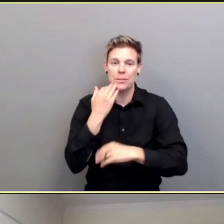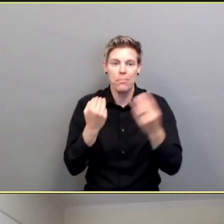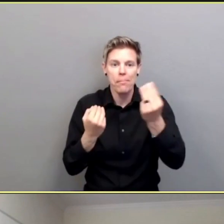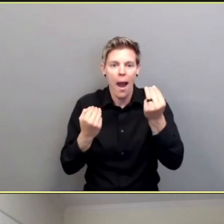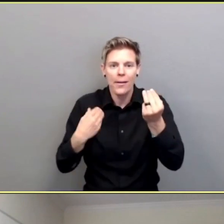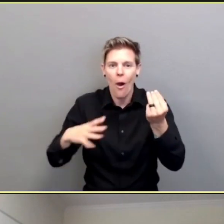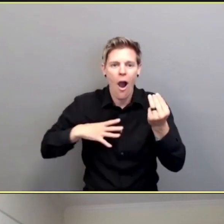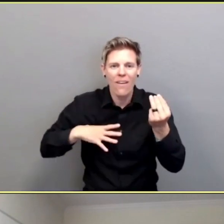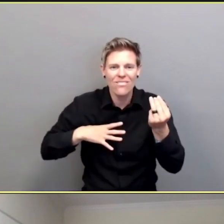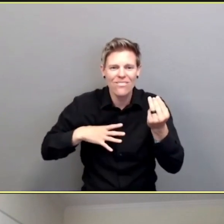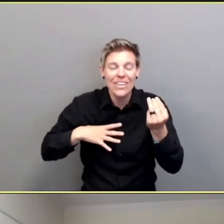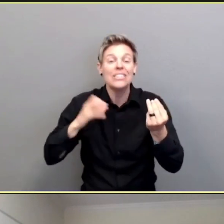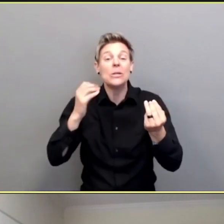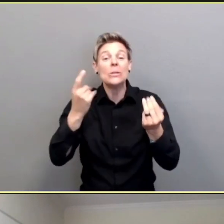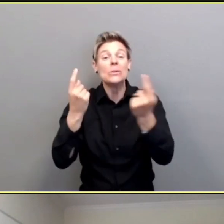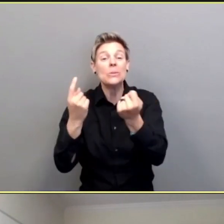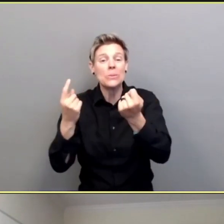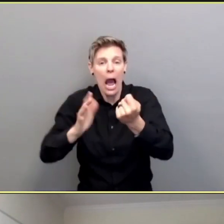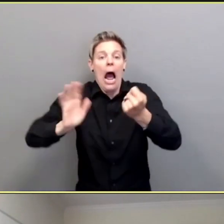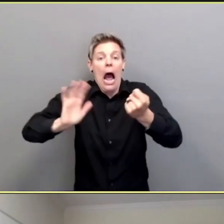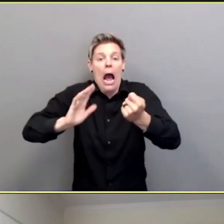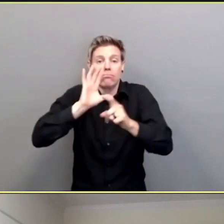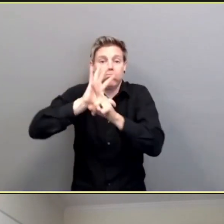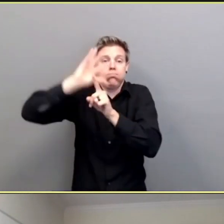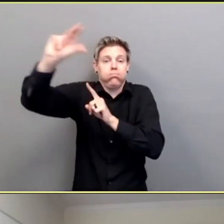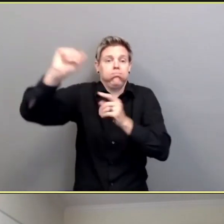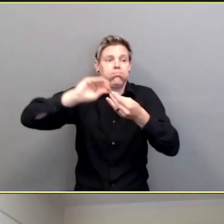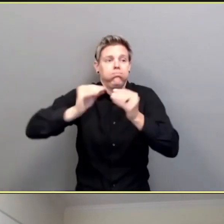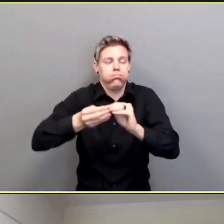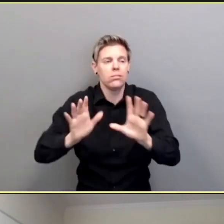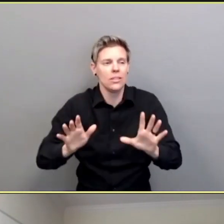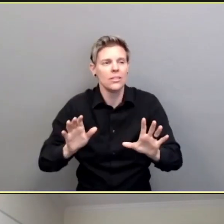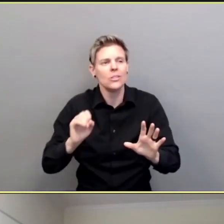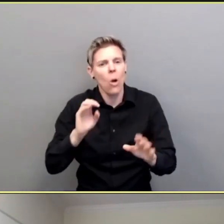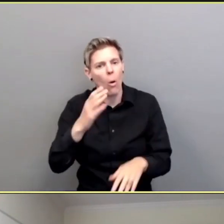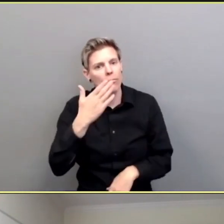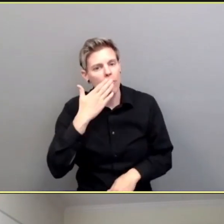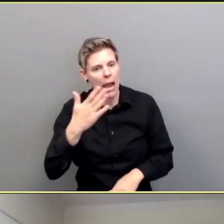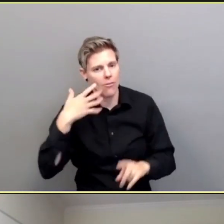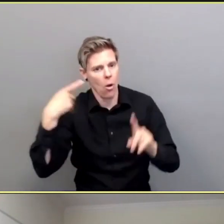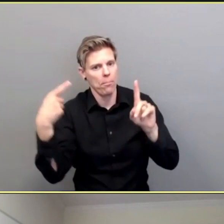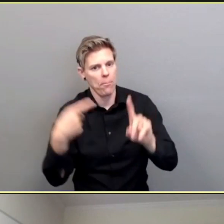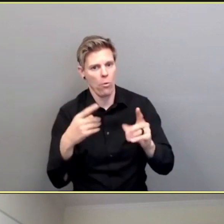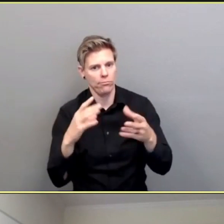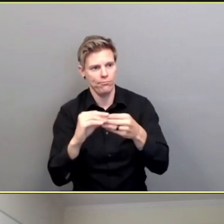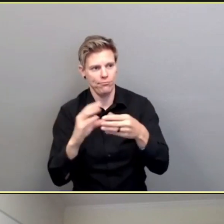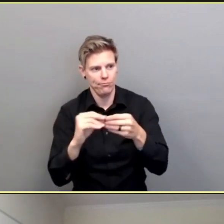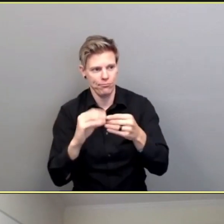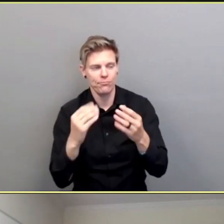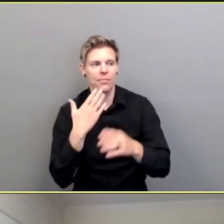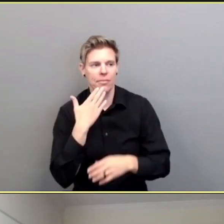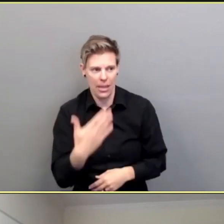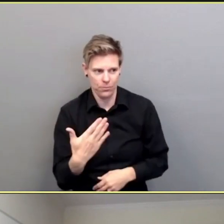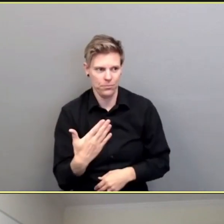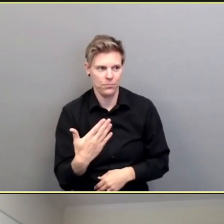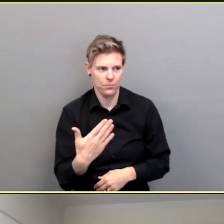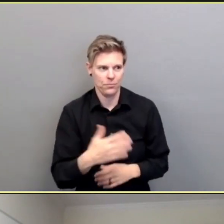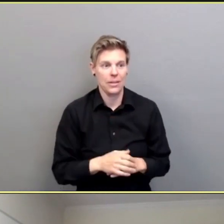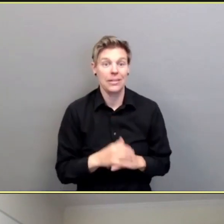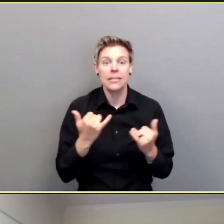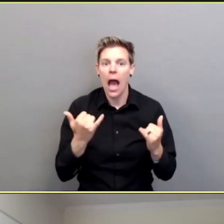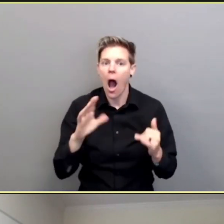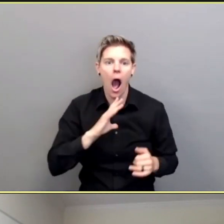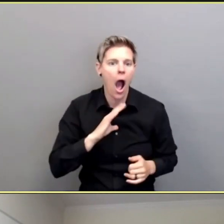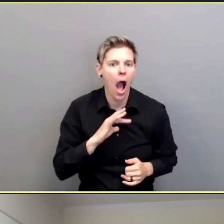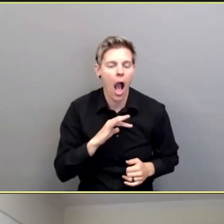people. So thank you for bringing that question up. Yeah, as a bonus for asking that question, I just brought